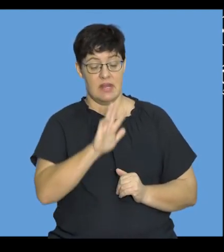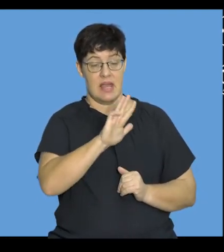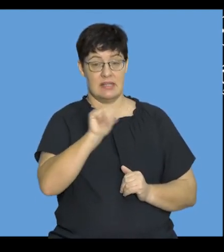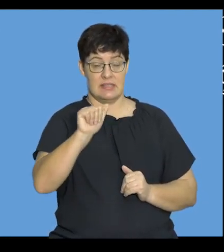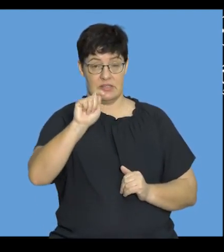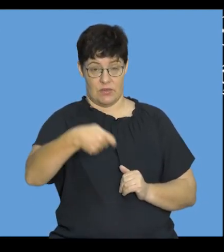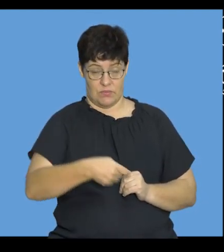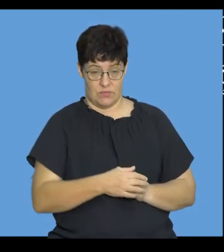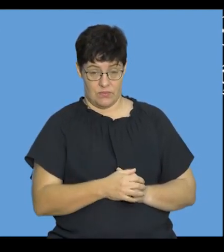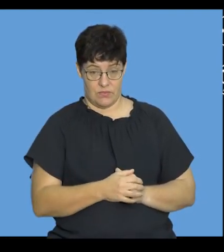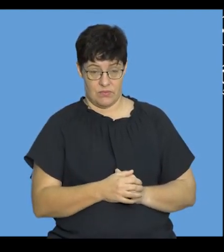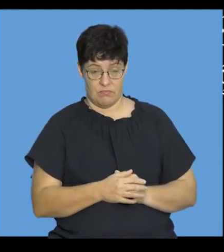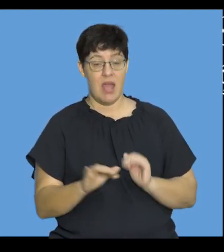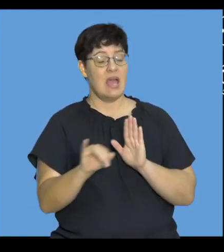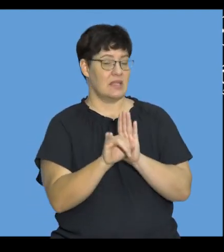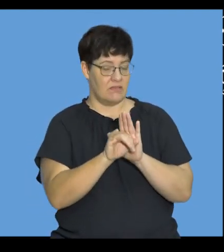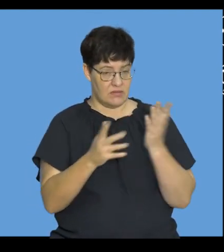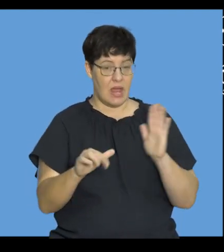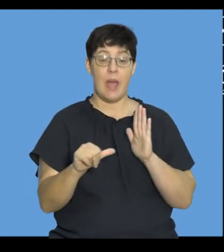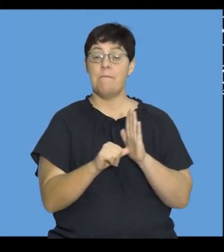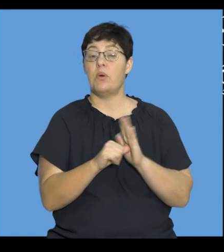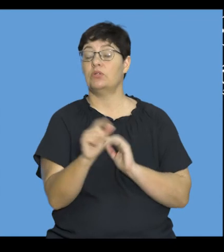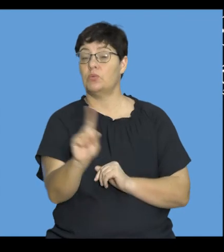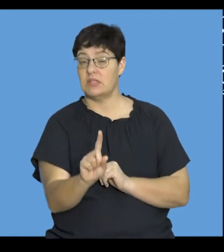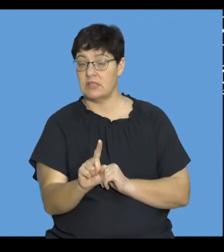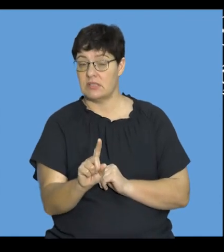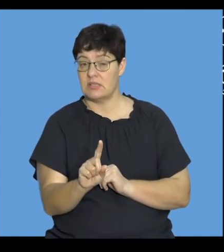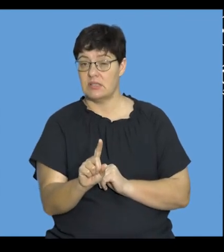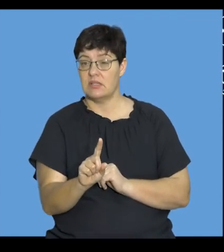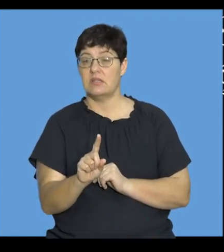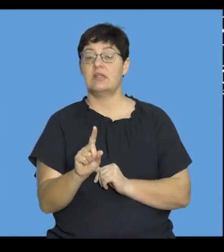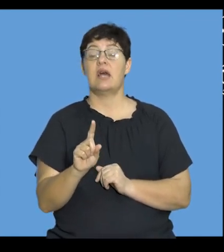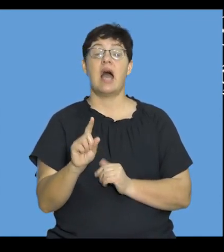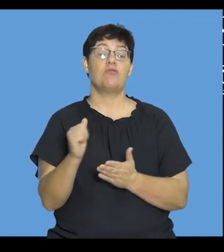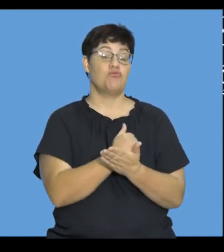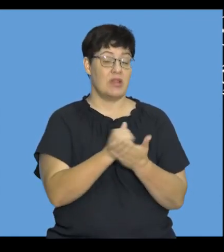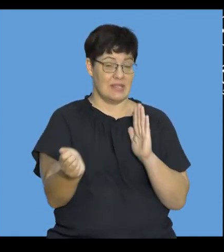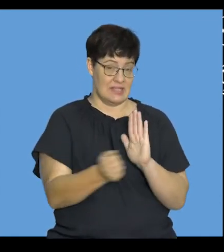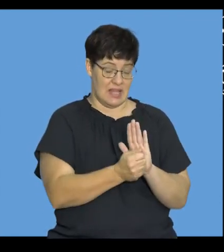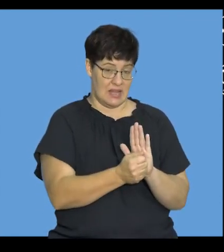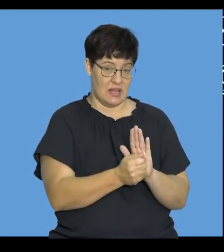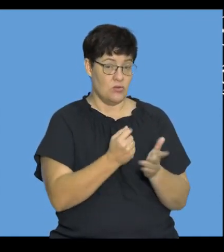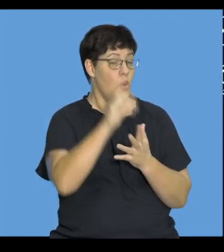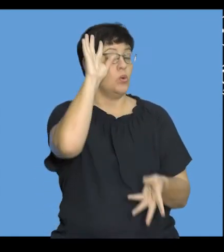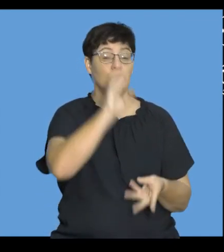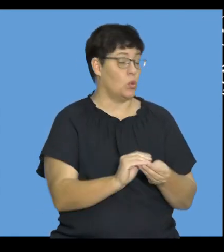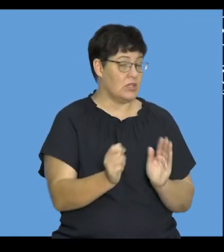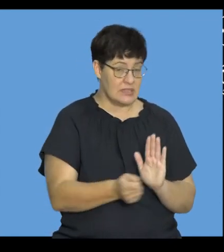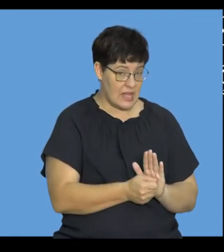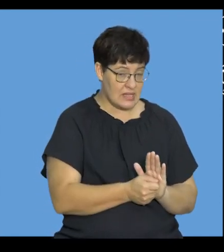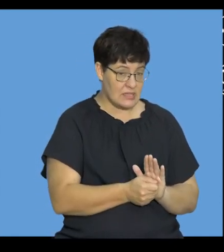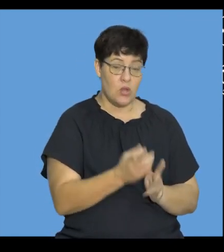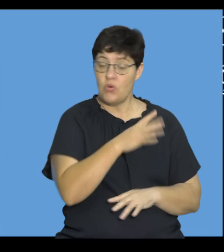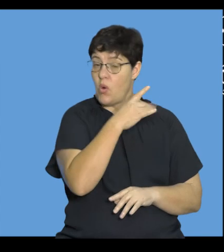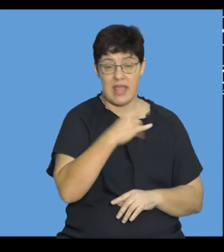We've identified it. What was the important factor? It's the credit sale, not total sales, not cash